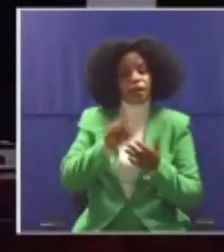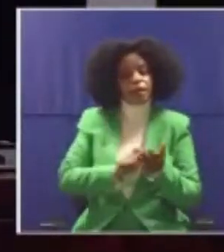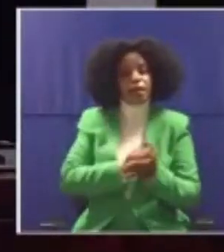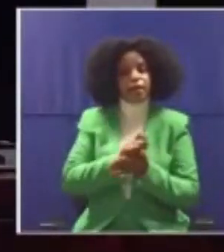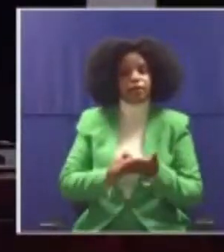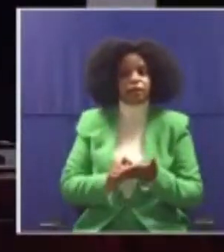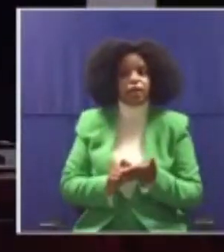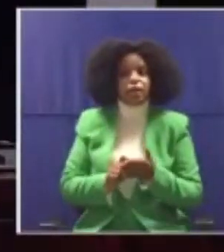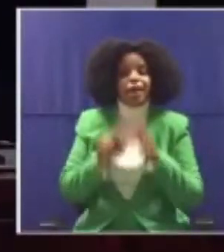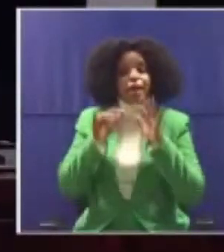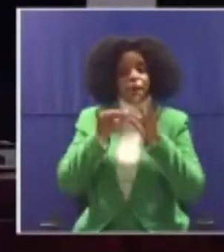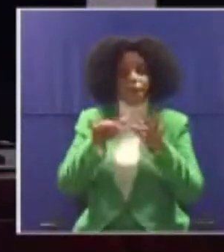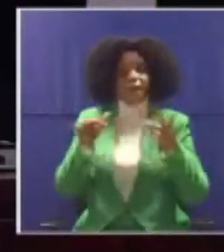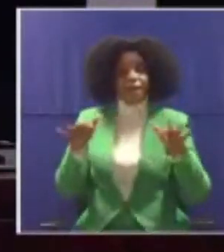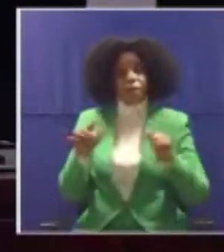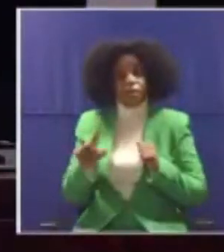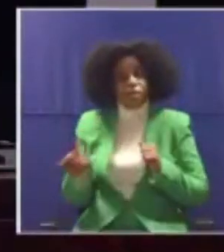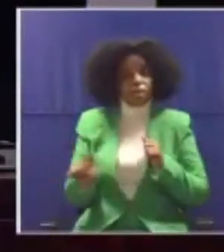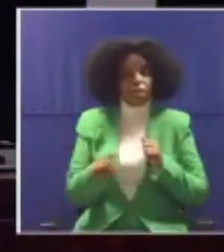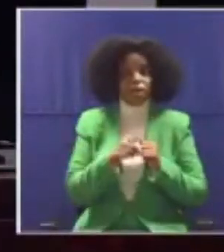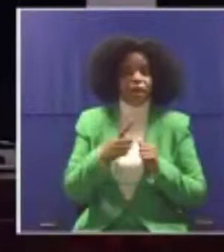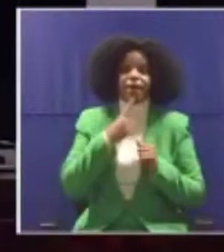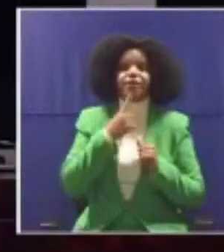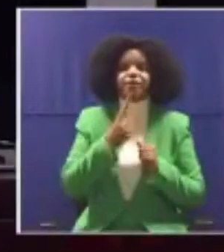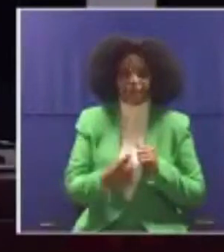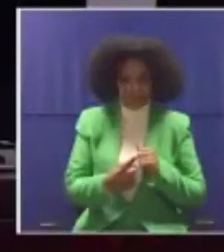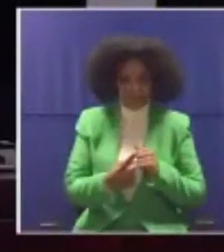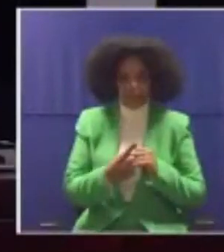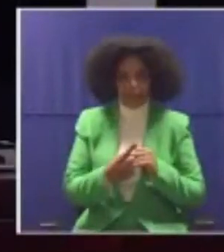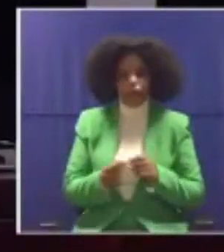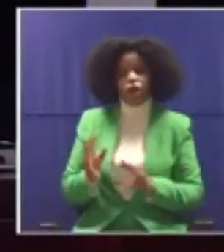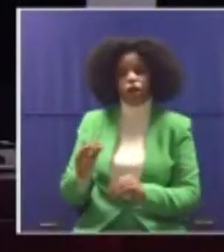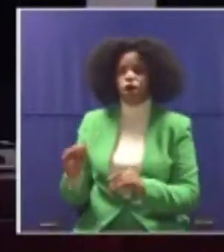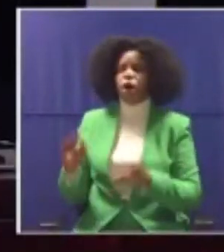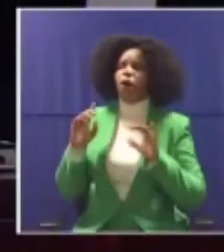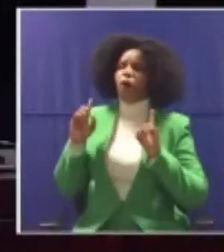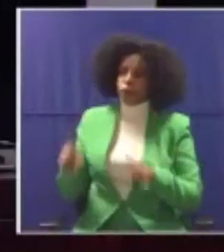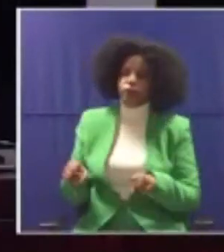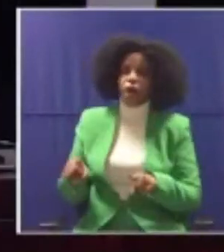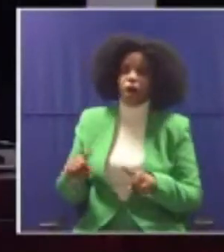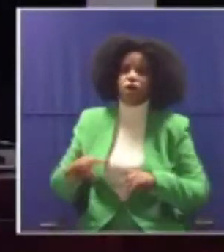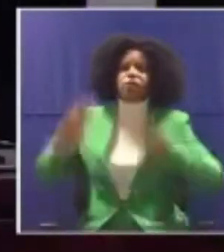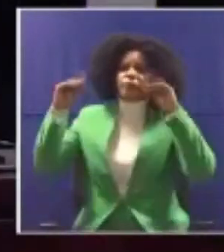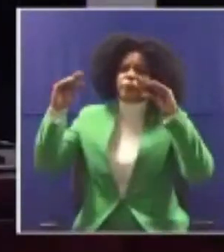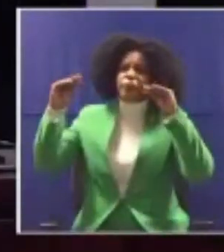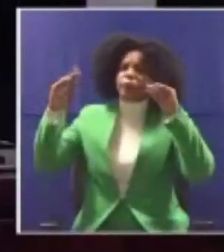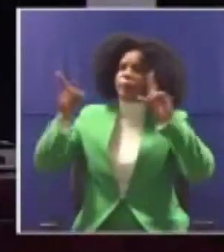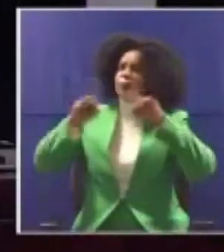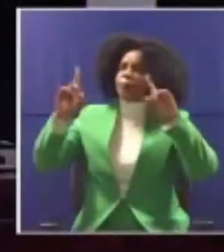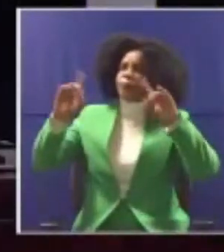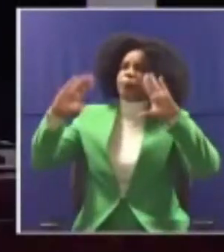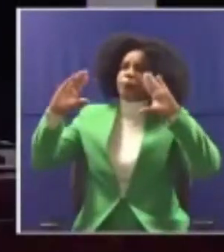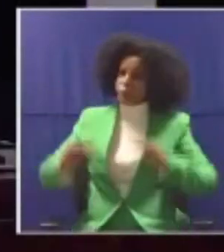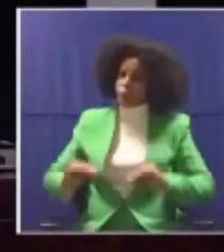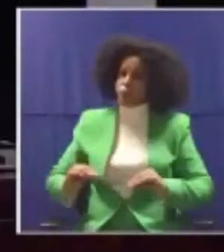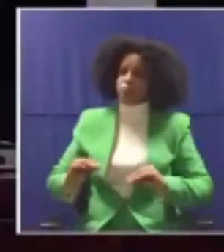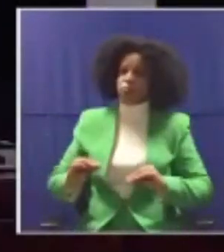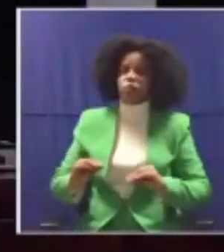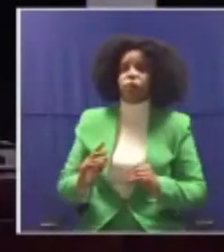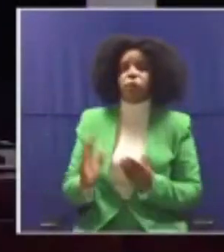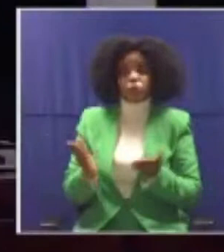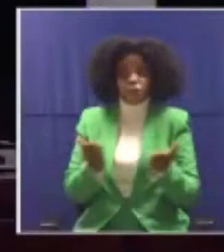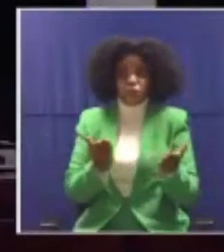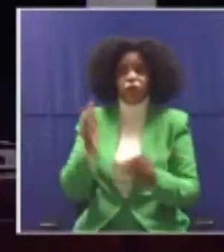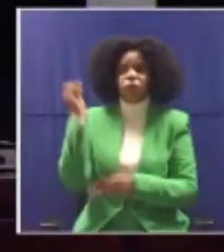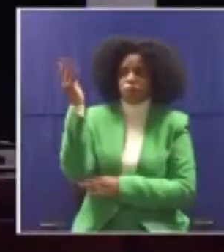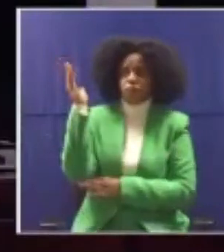people. So when you allow the party, Order. Allow him to speak. yeah.